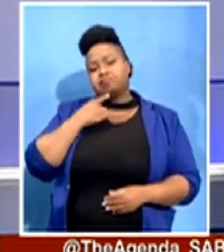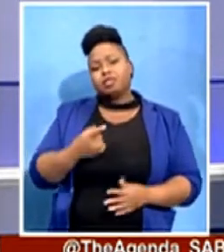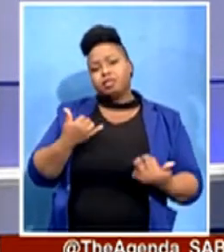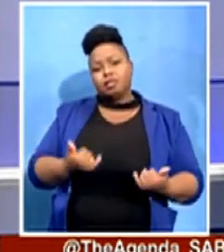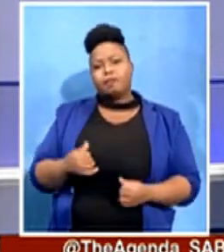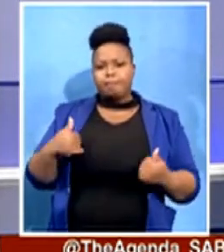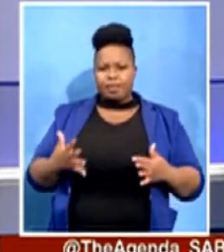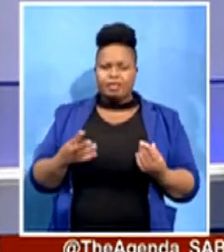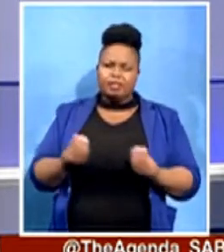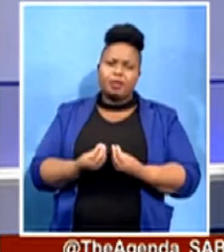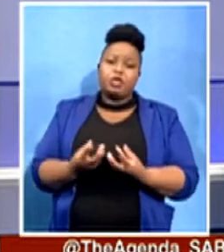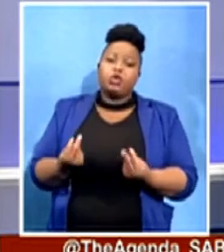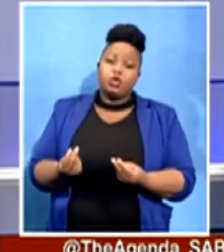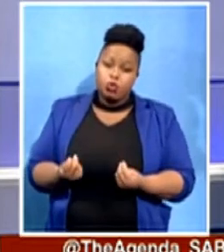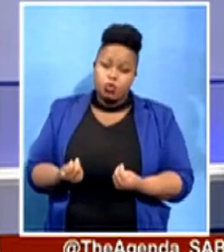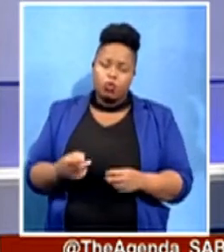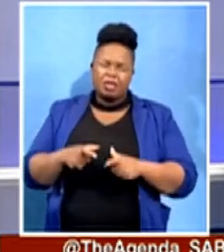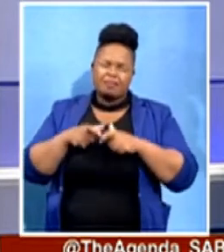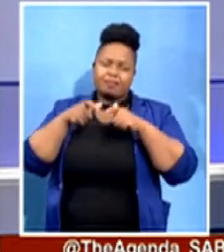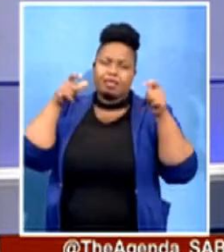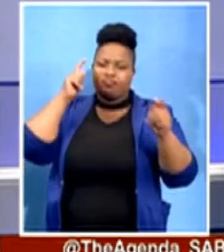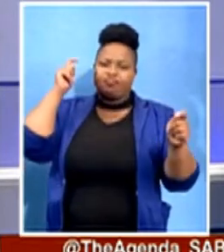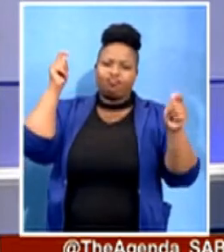big revolution in South Africa, but